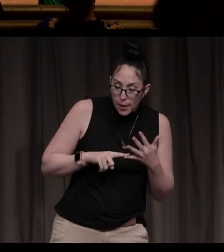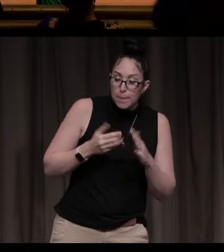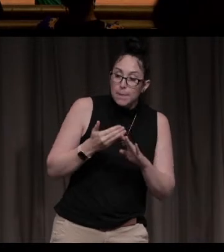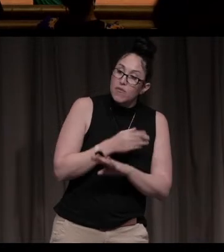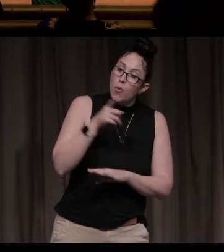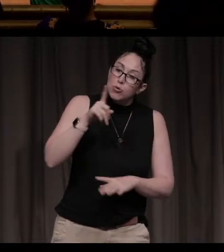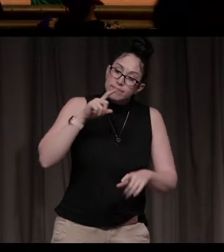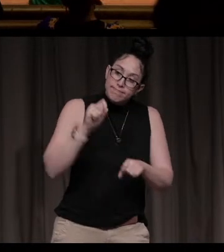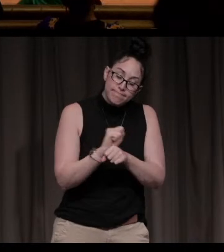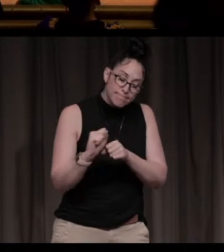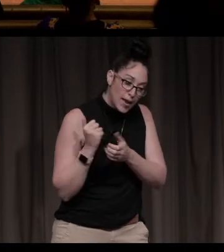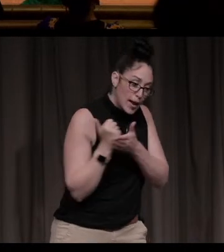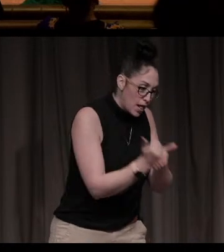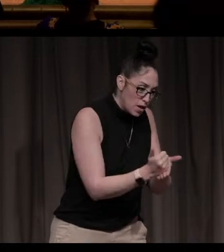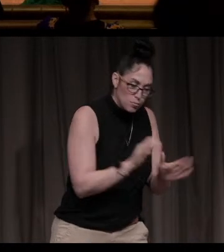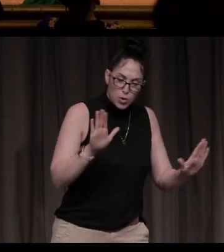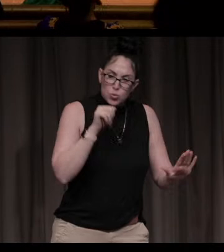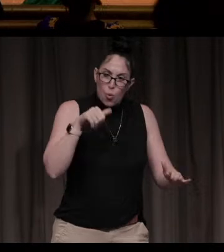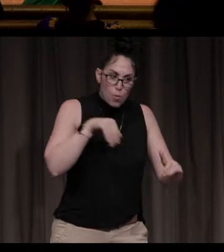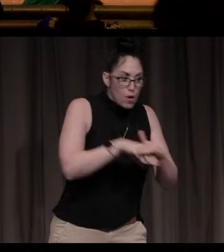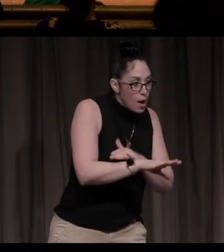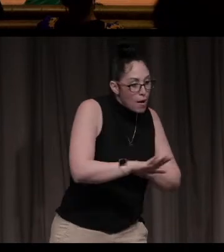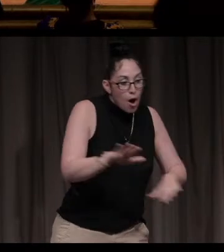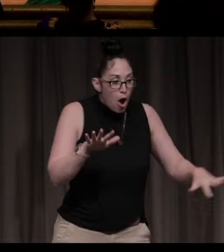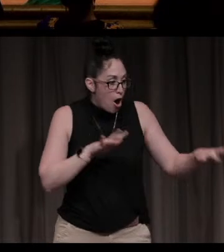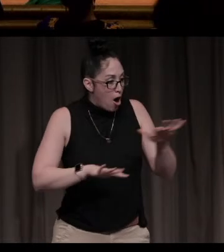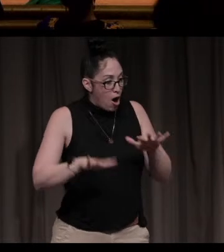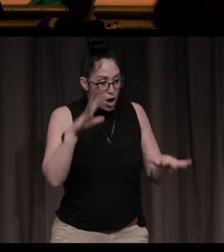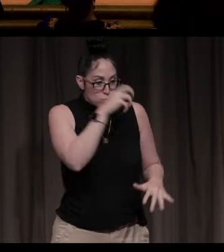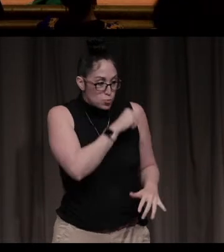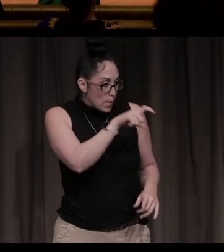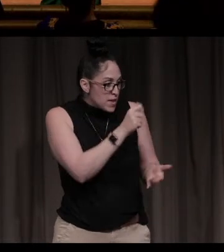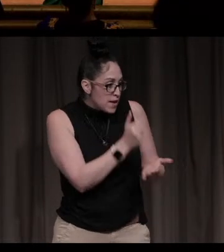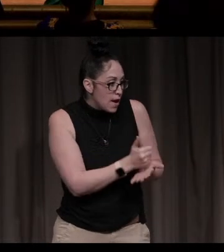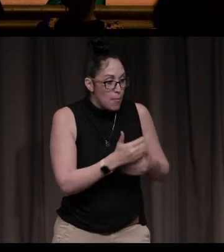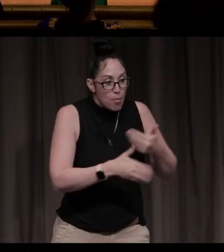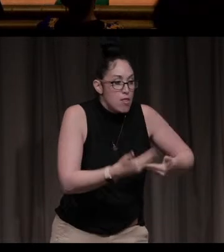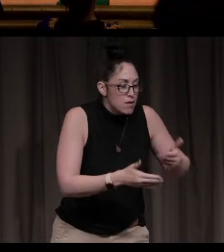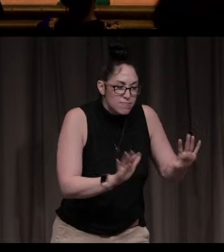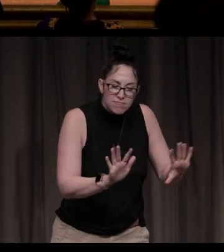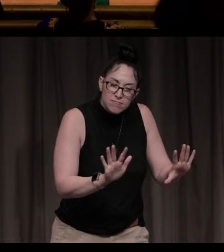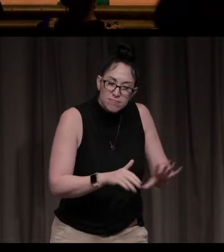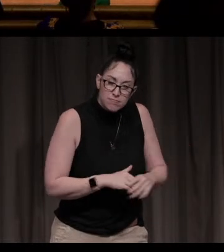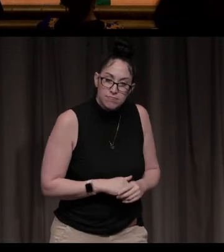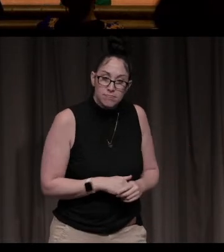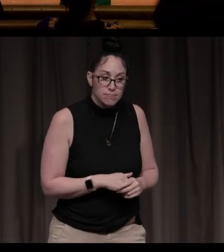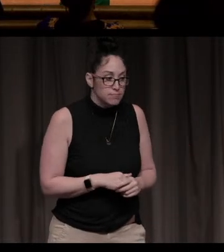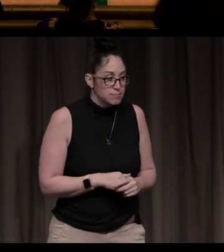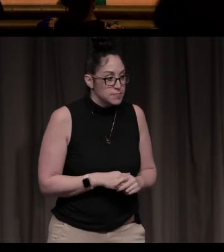doing this. Like a lot of times that initial agency is making sure that those people are at